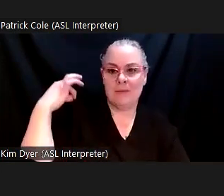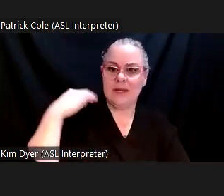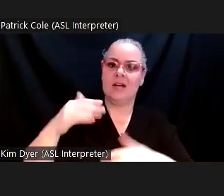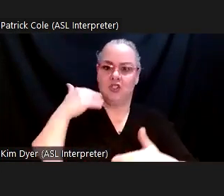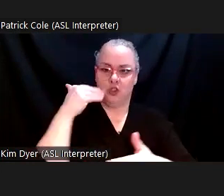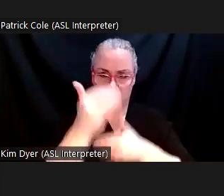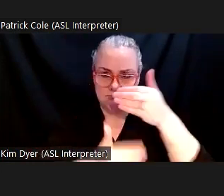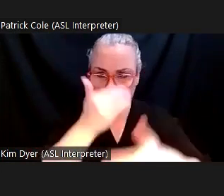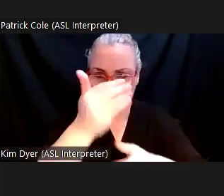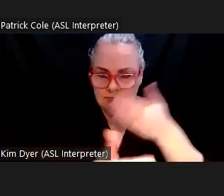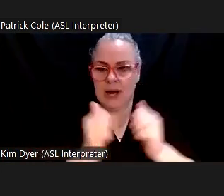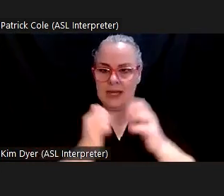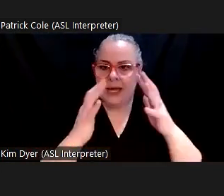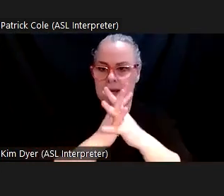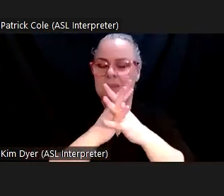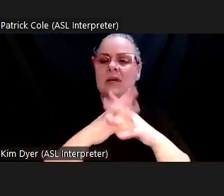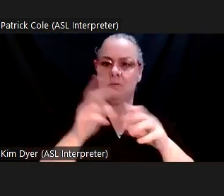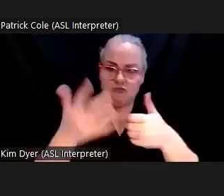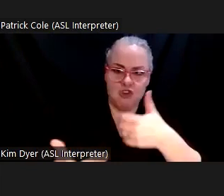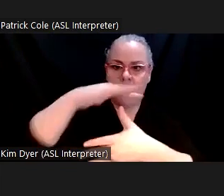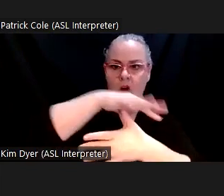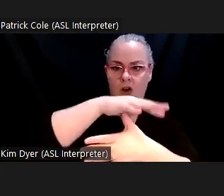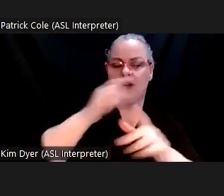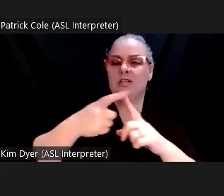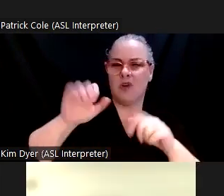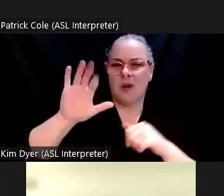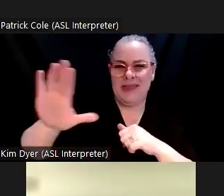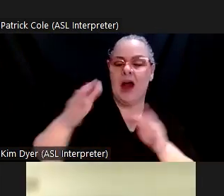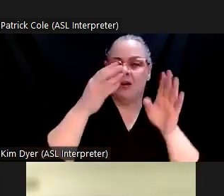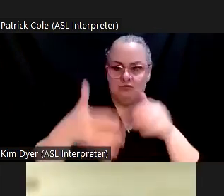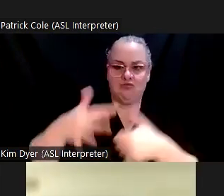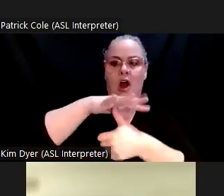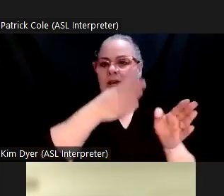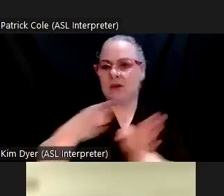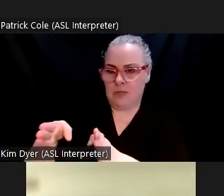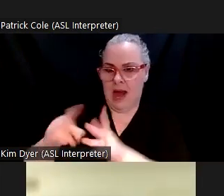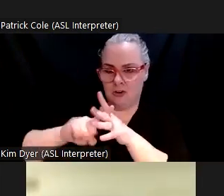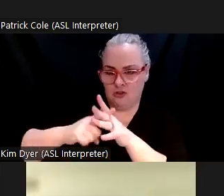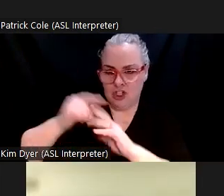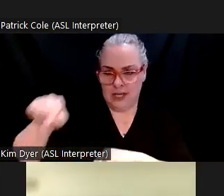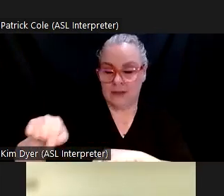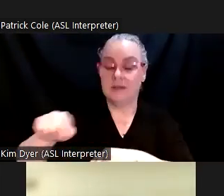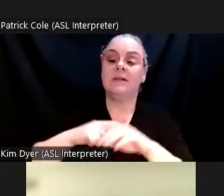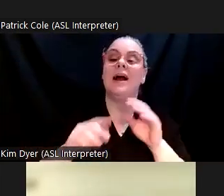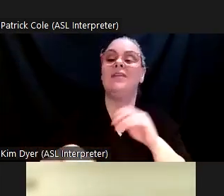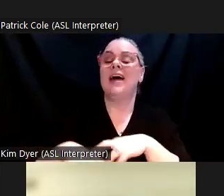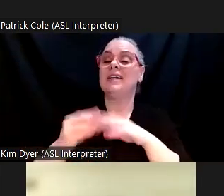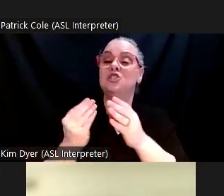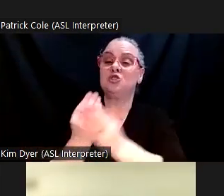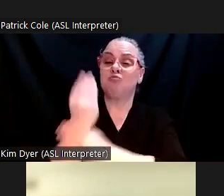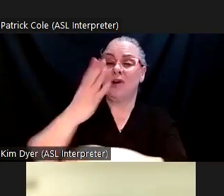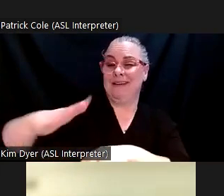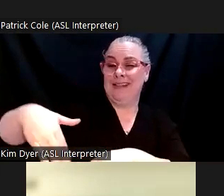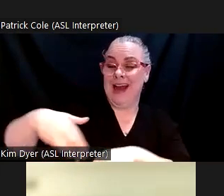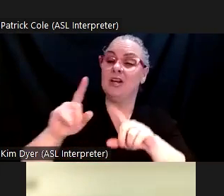forward and implement a handful of priorities out of that priority plan. And by late spring, we're gonna begin phase three, which